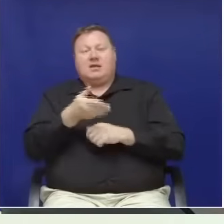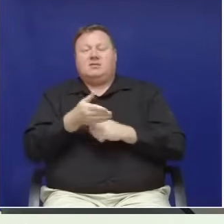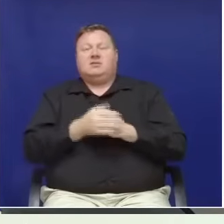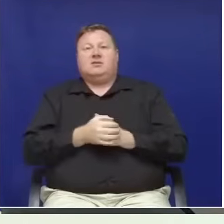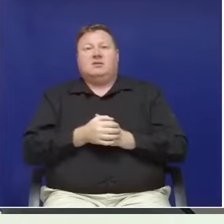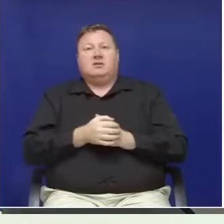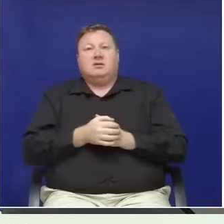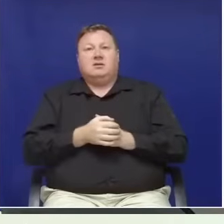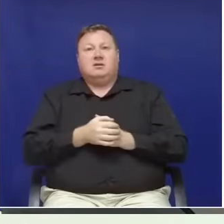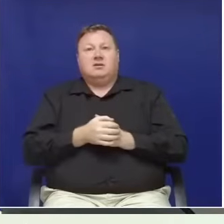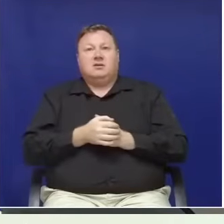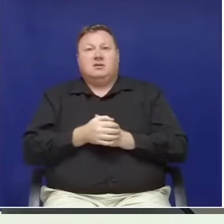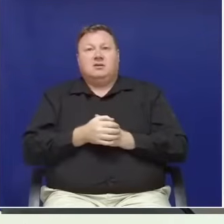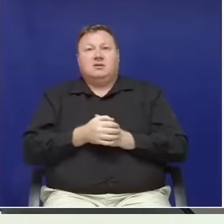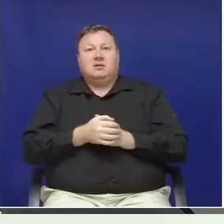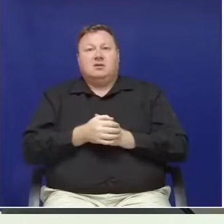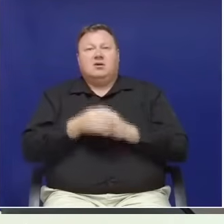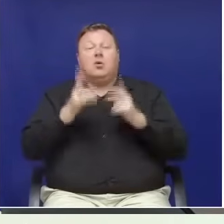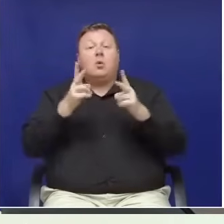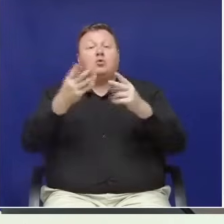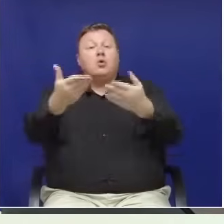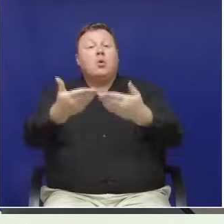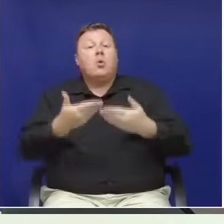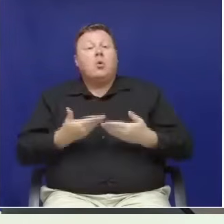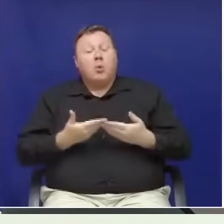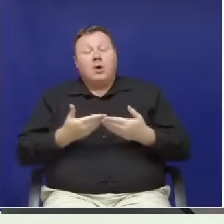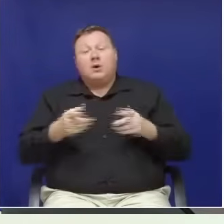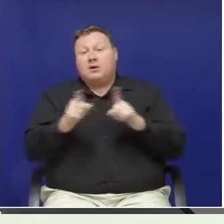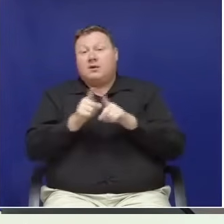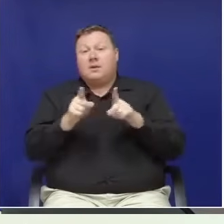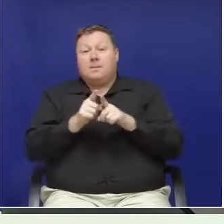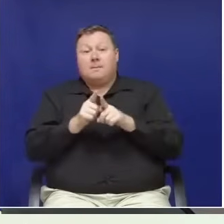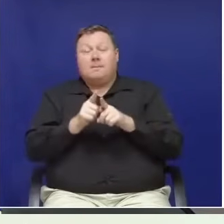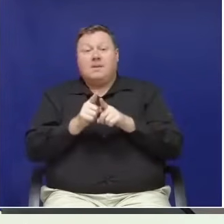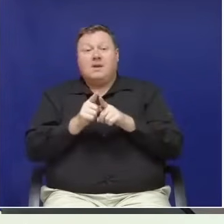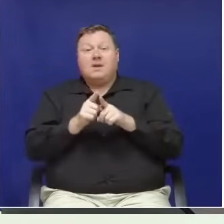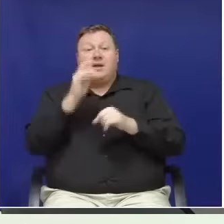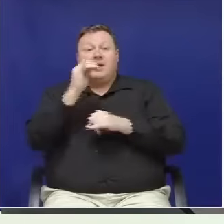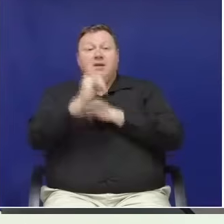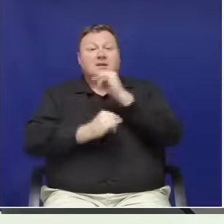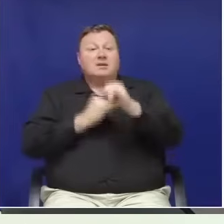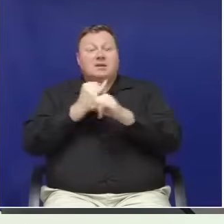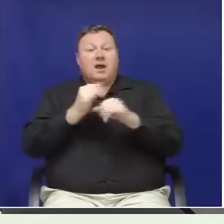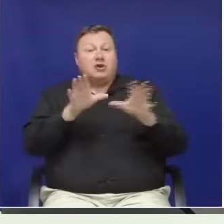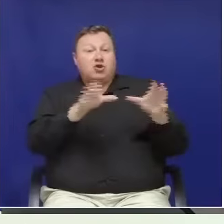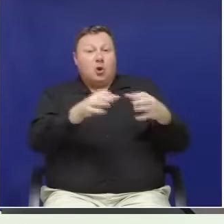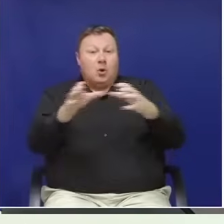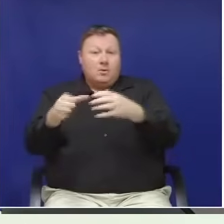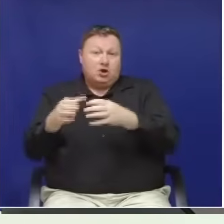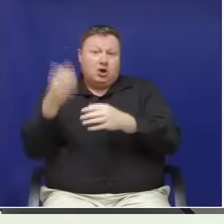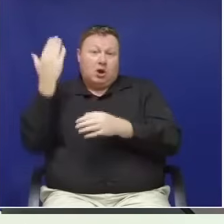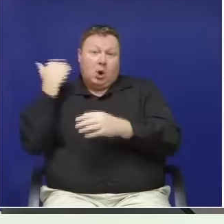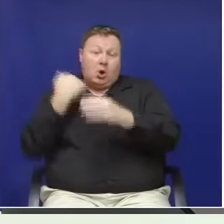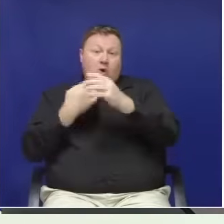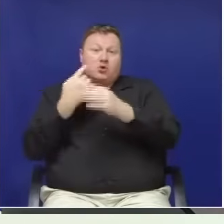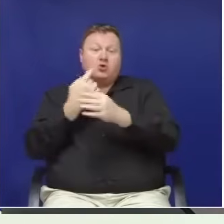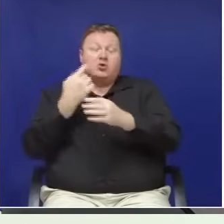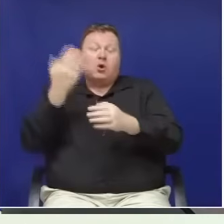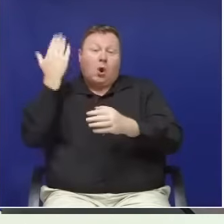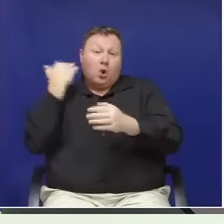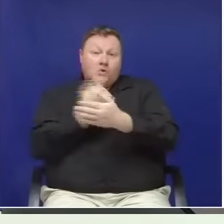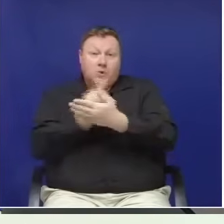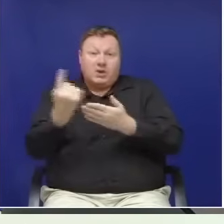say, what I also welcome in the Bi-National Commission we had last week, we are setting a